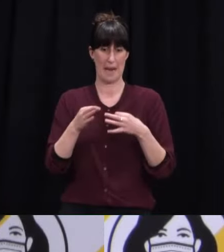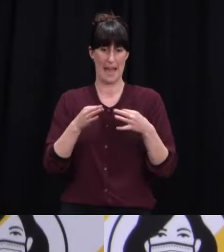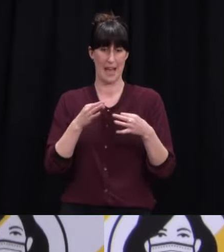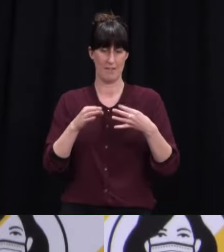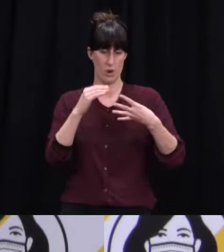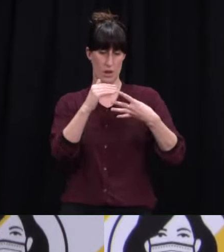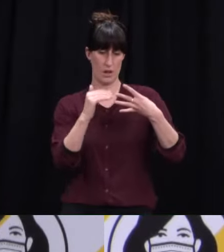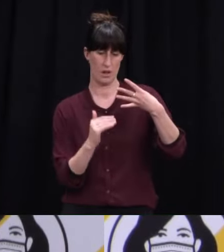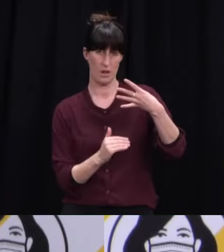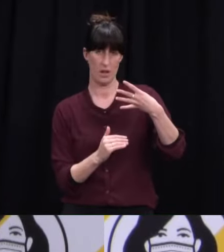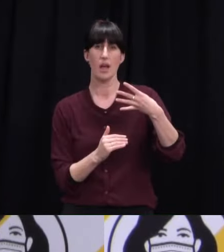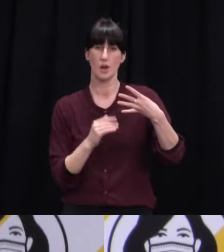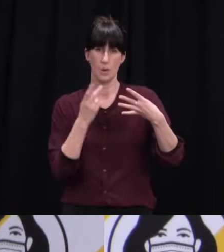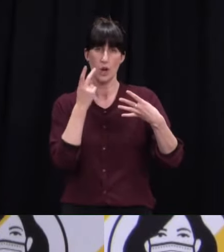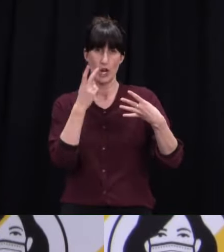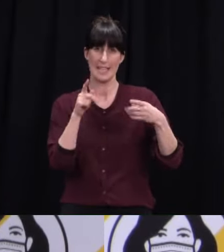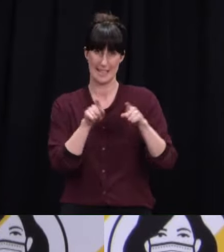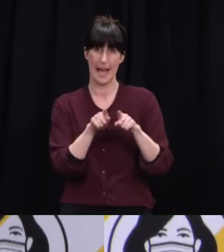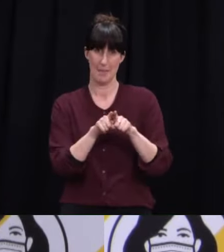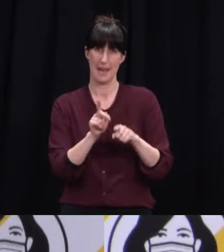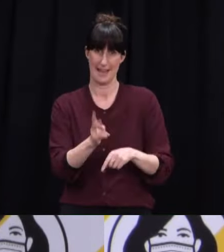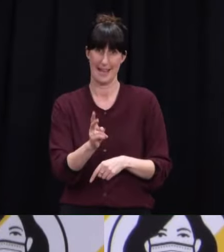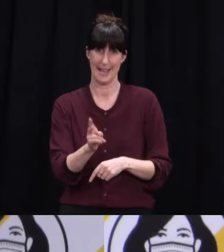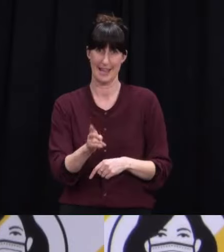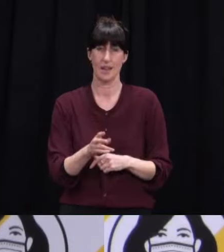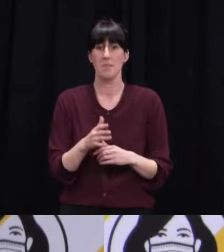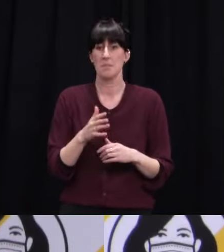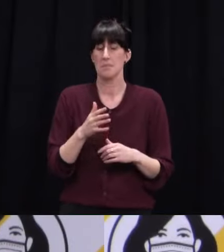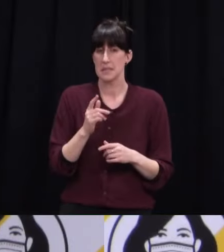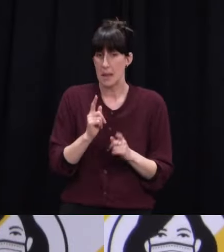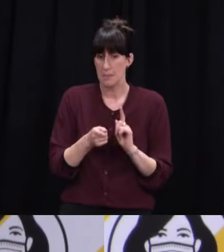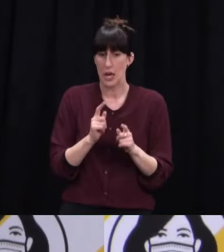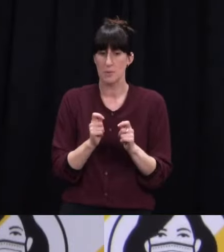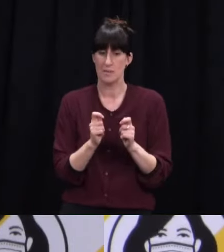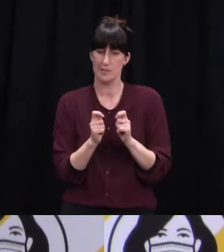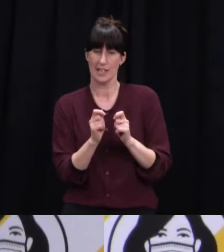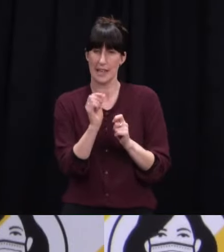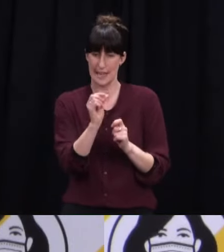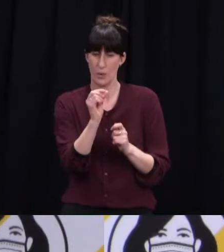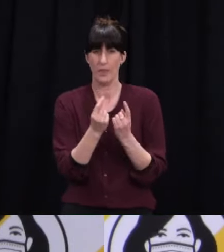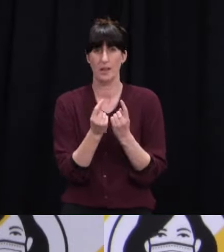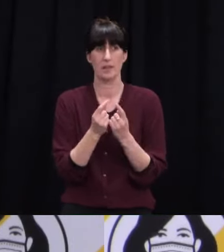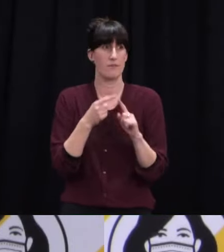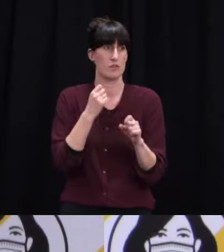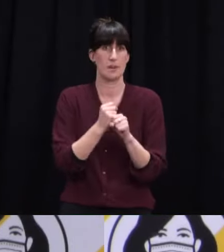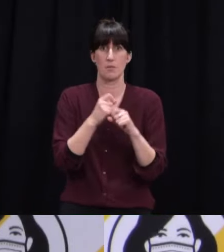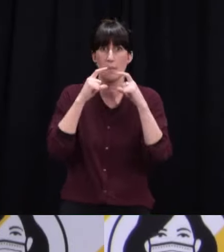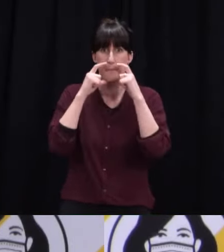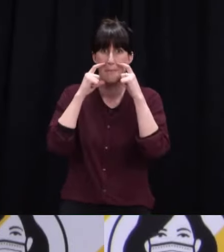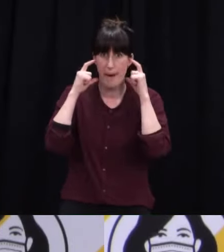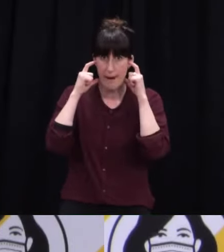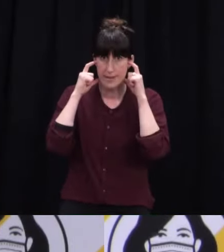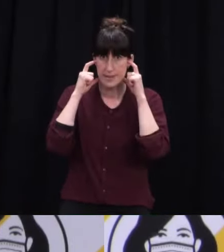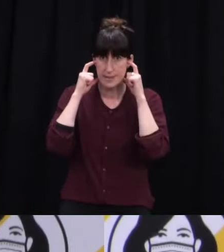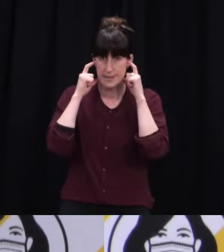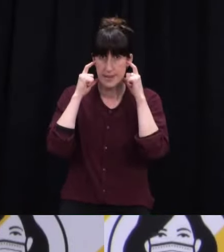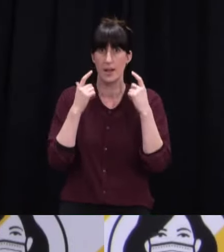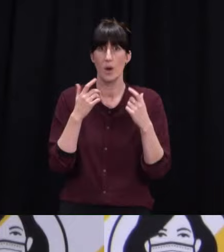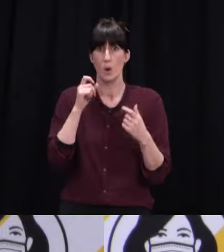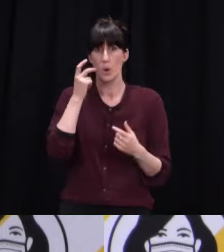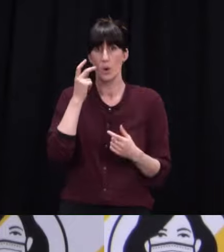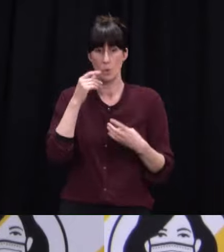to the alert level framework, and people will have seen that through our response so far. So yes, mask use will continue to be a greater feature as